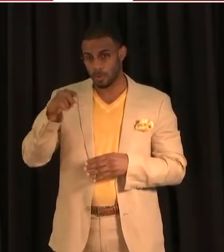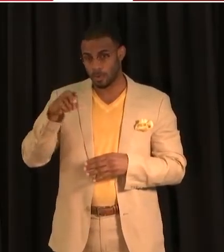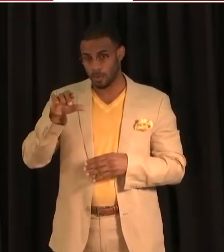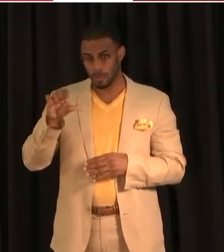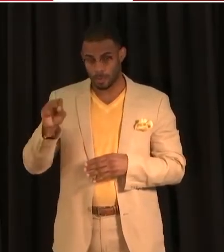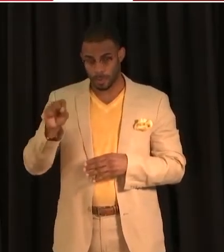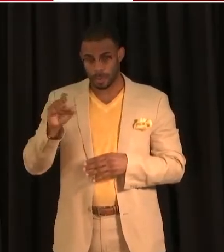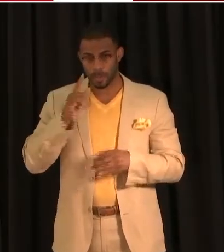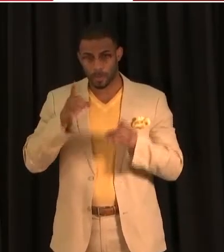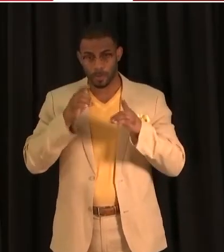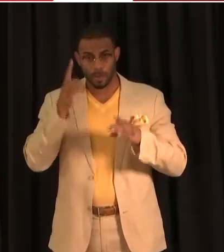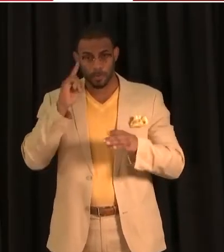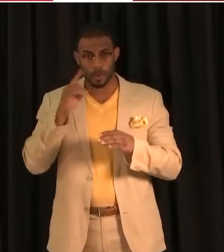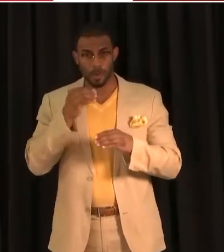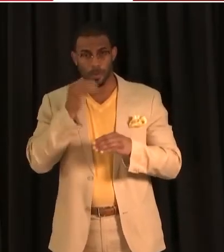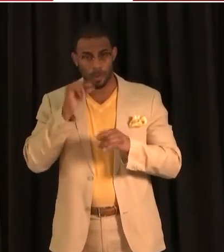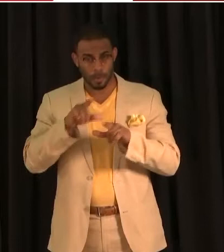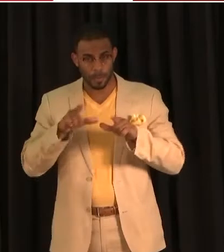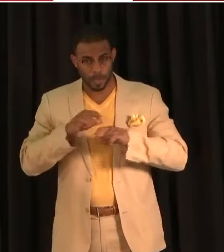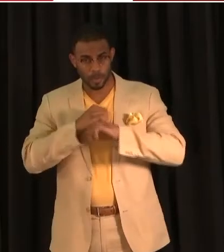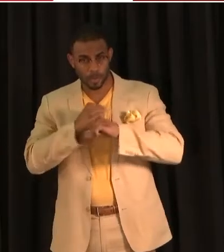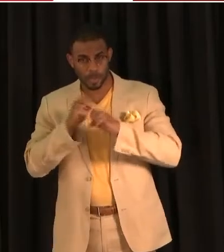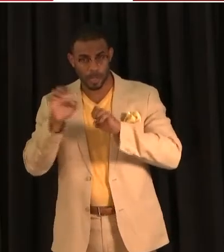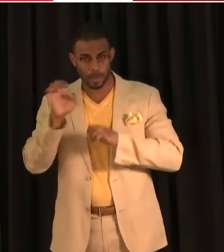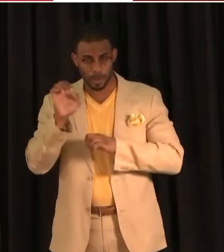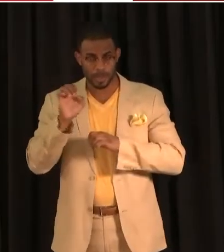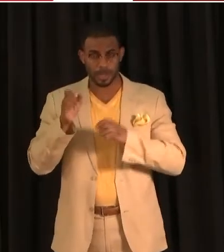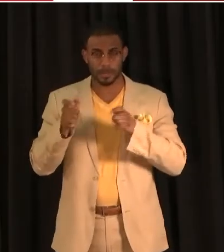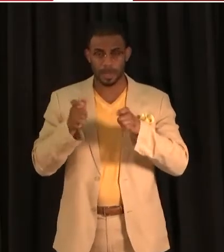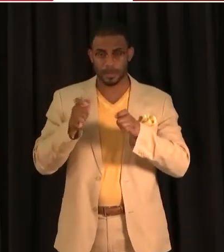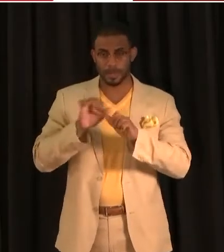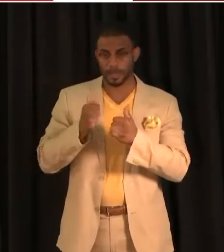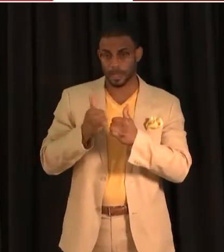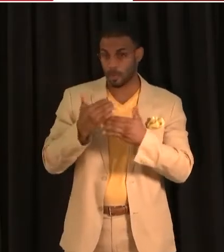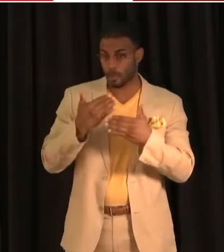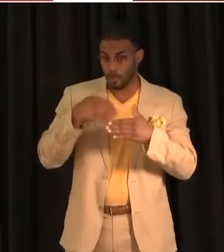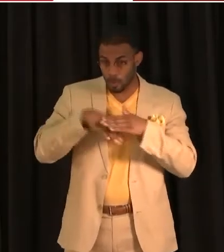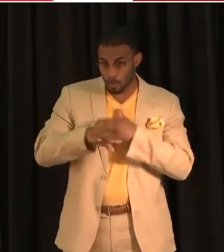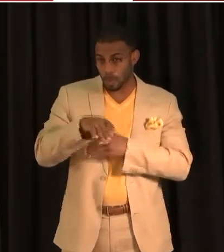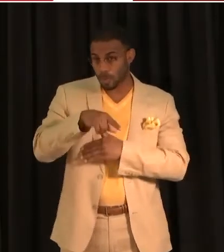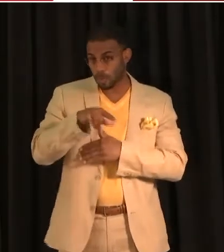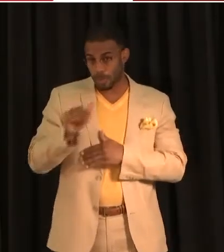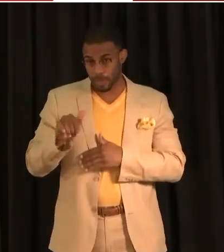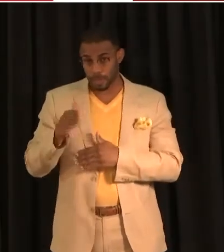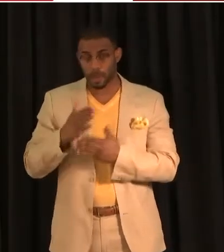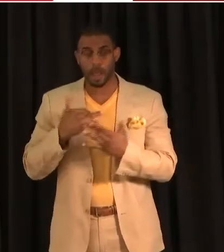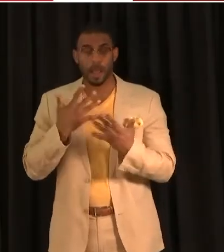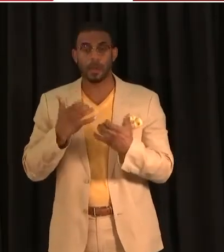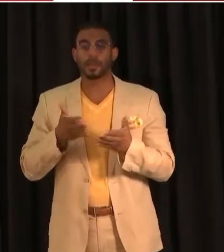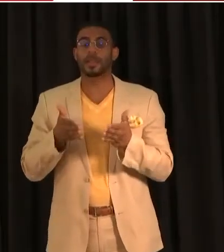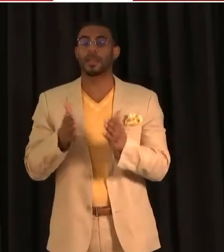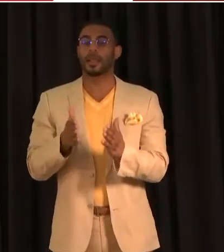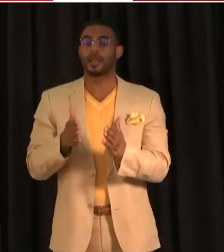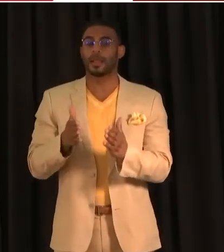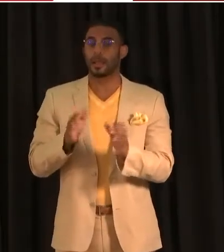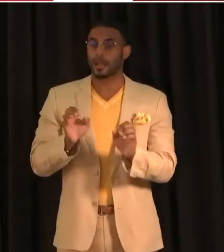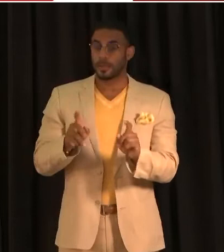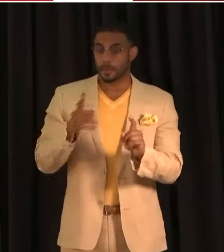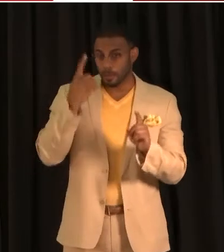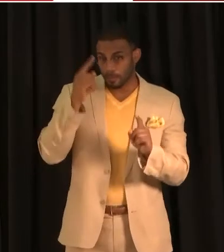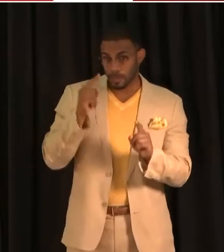our Homeland Security and Emergency Management Agency. So before we go into the Q&A portion, I do want to